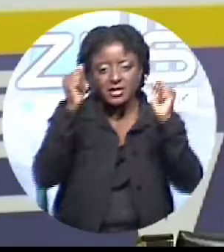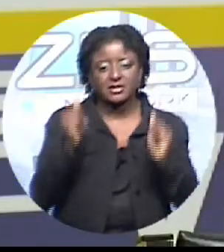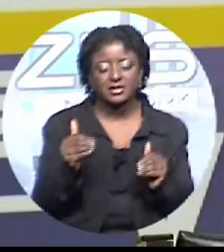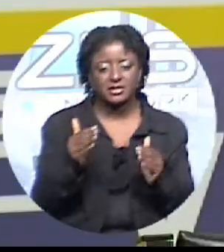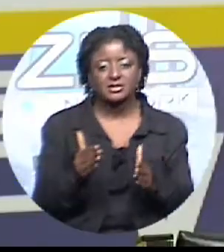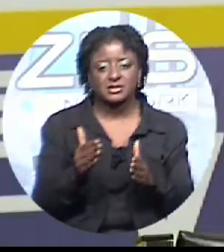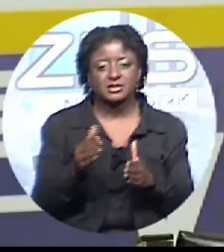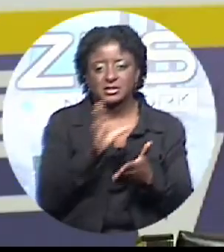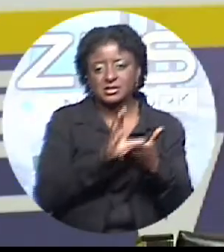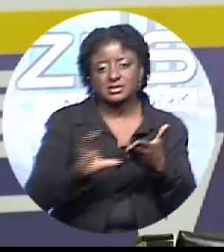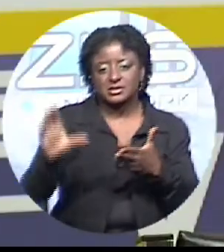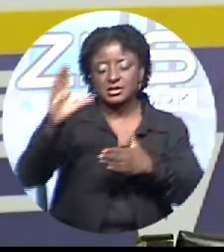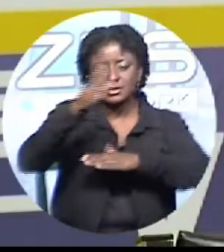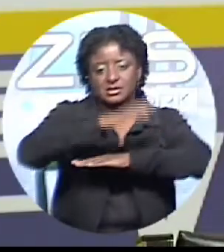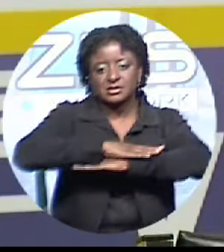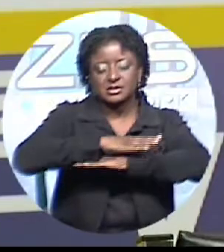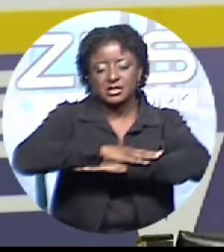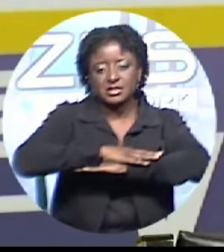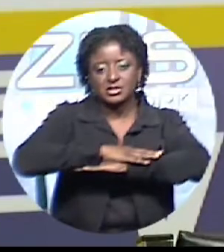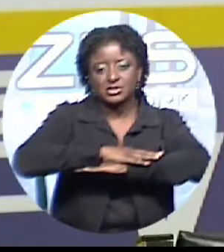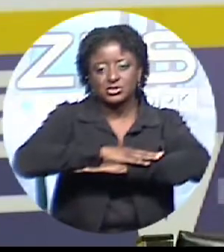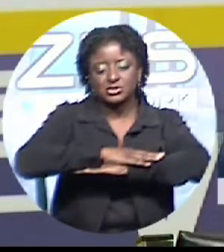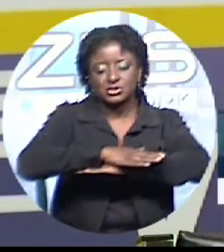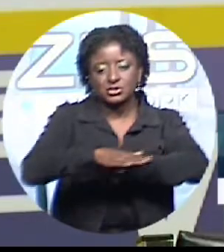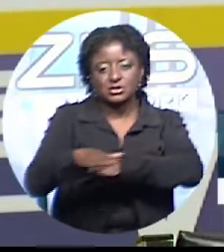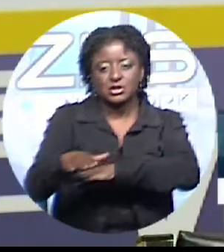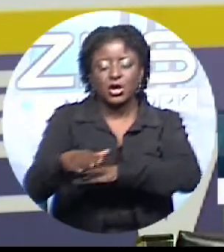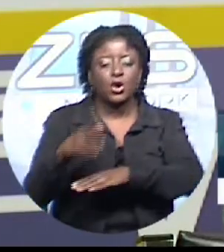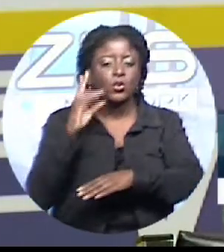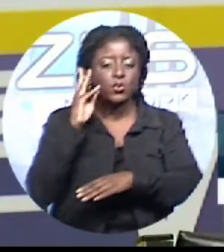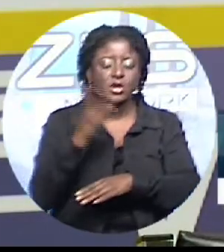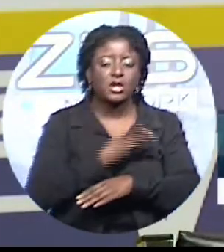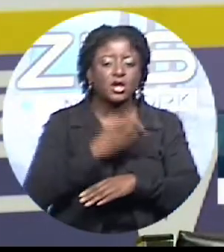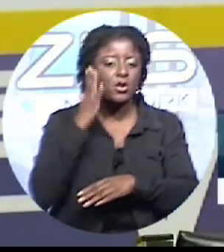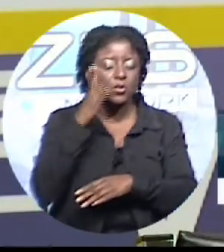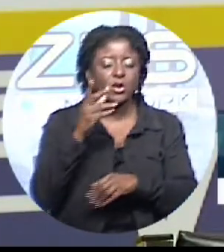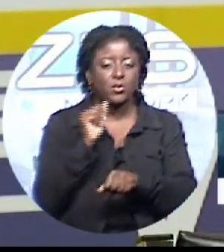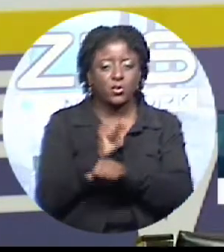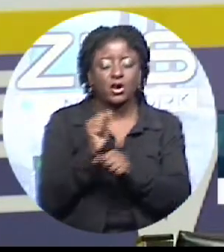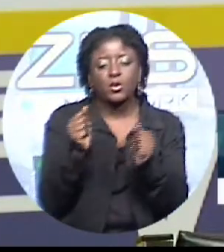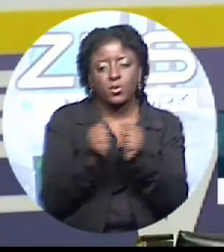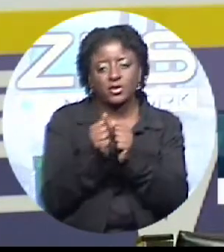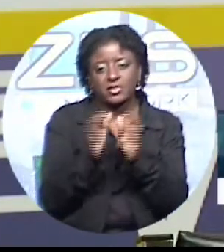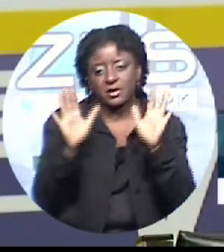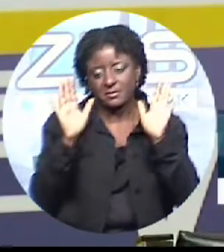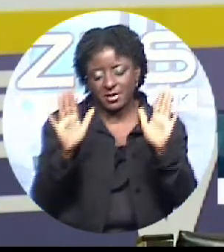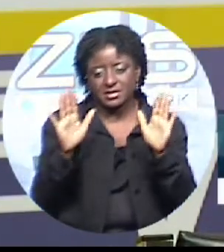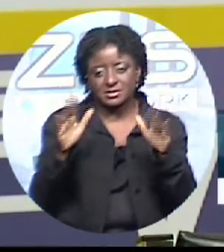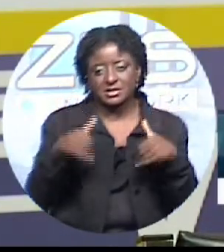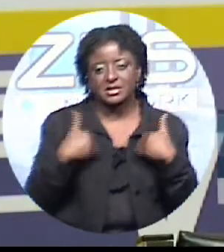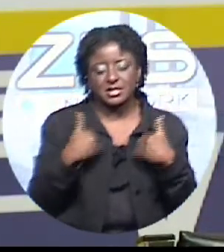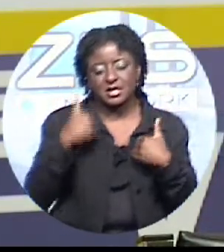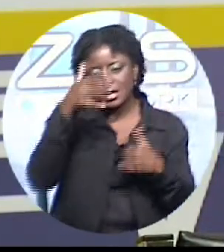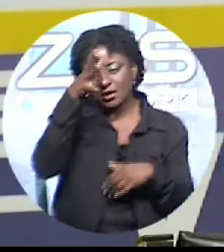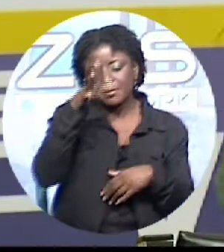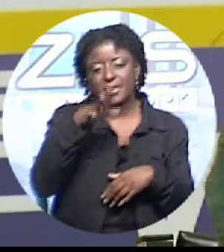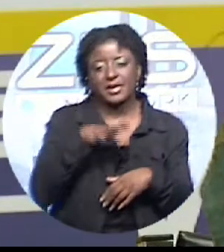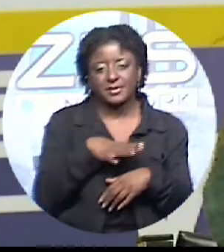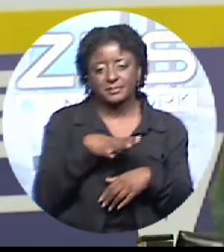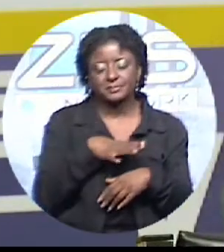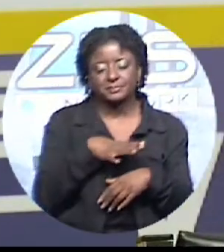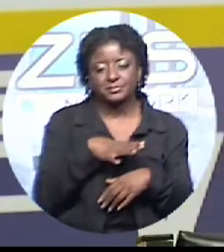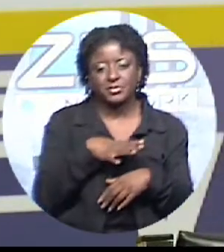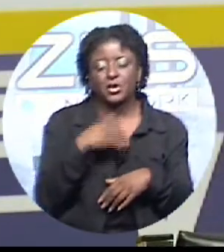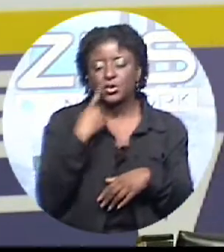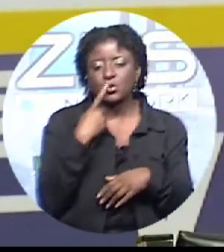be working with an amazing young man who seems to get younger and younger as time goes by,